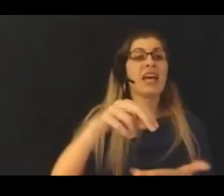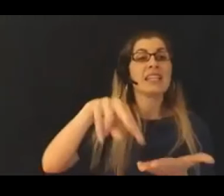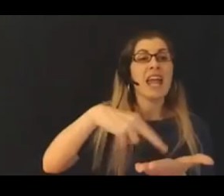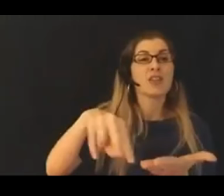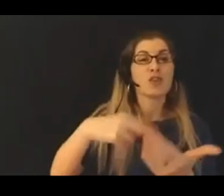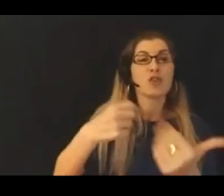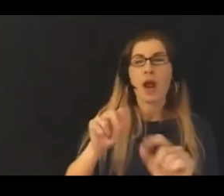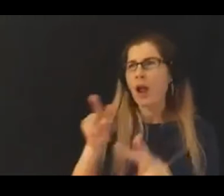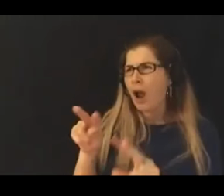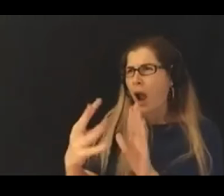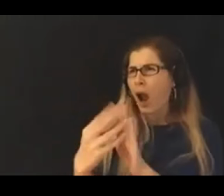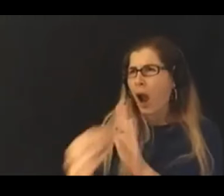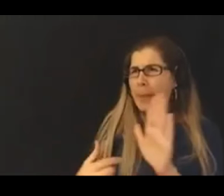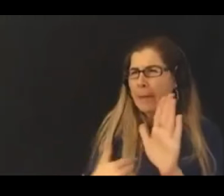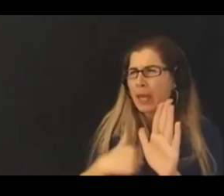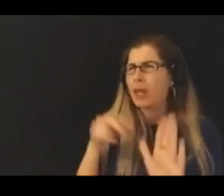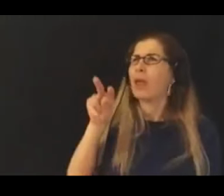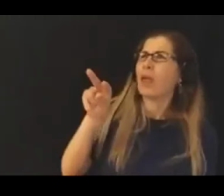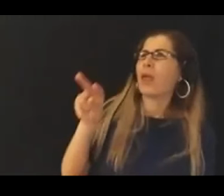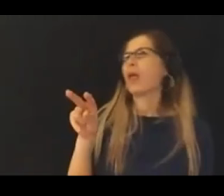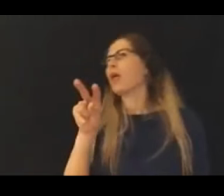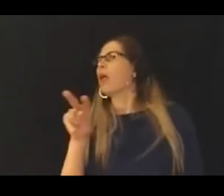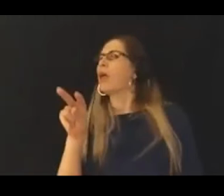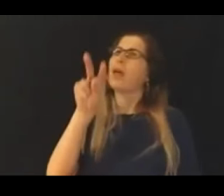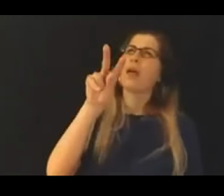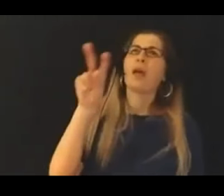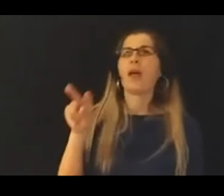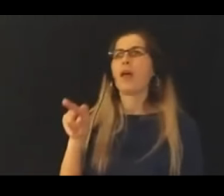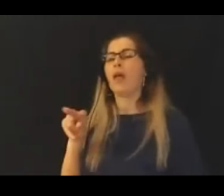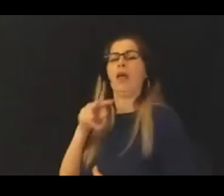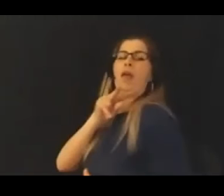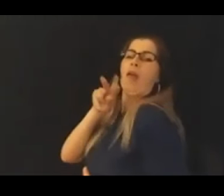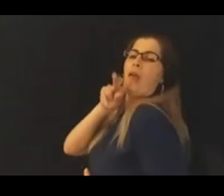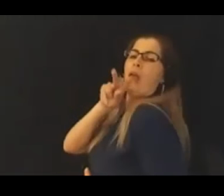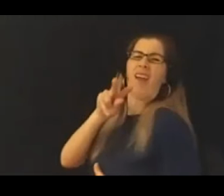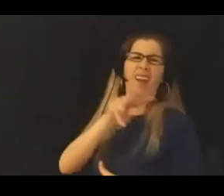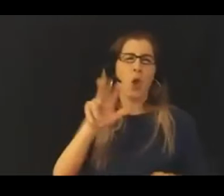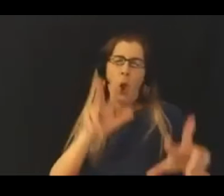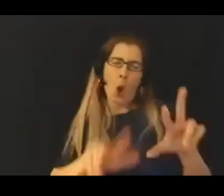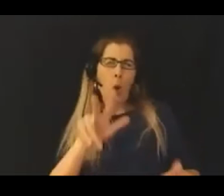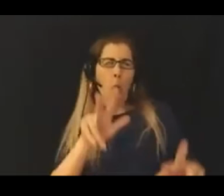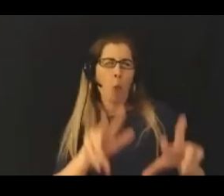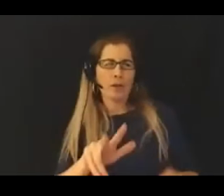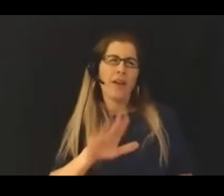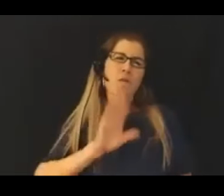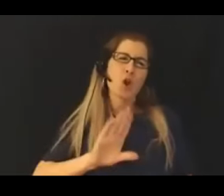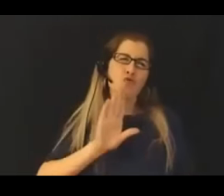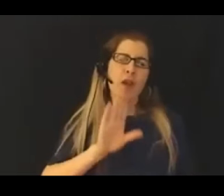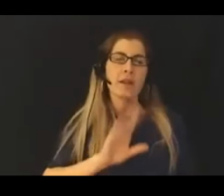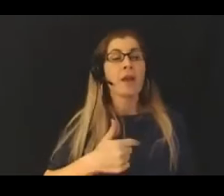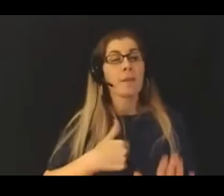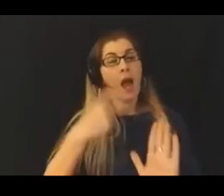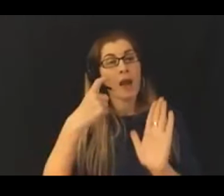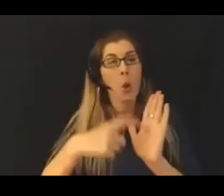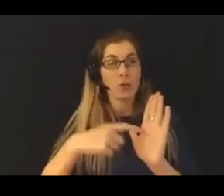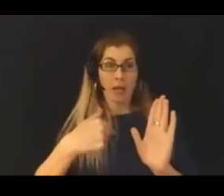I'm doing and they're having to like look over their shoulder while they're trying to practice the movement, it can get frustrating. And I've found as a participant in